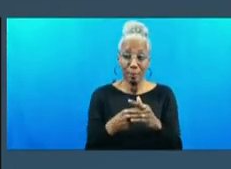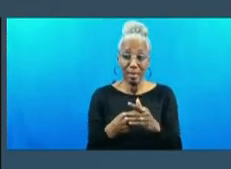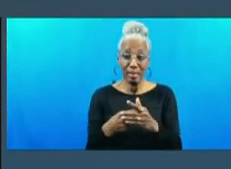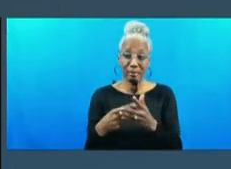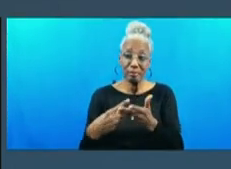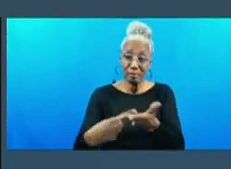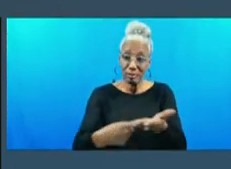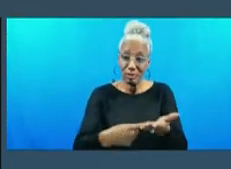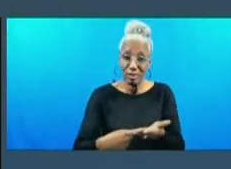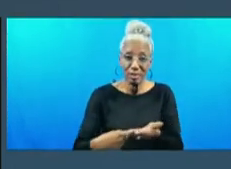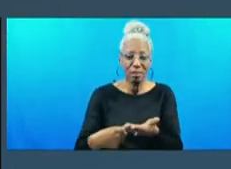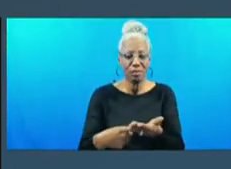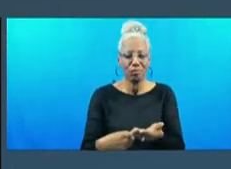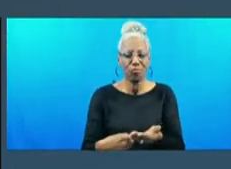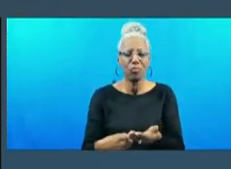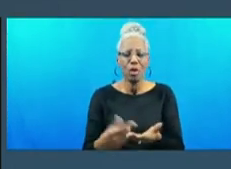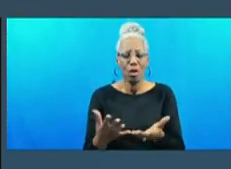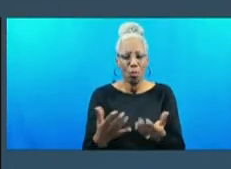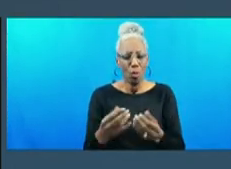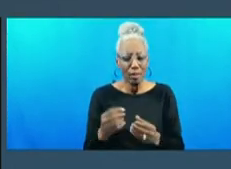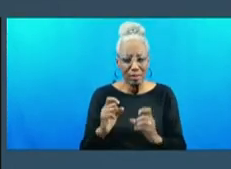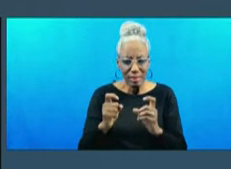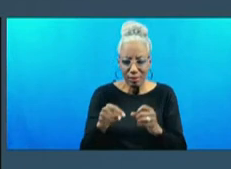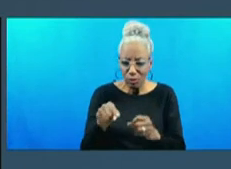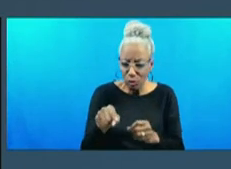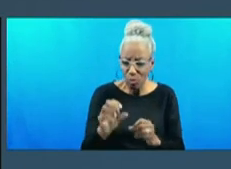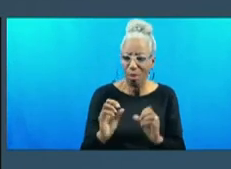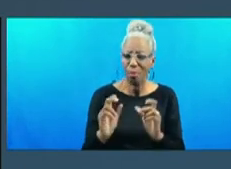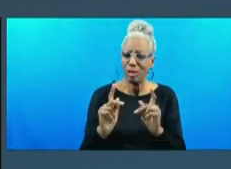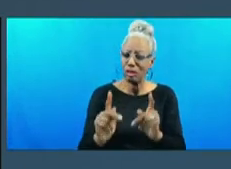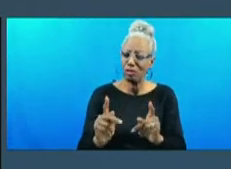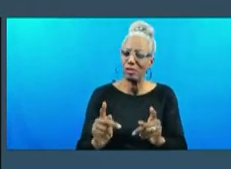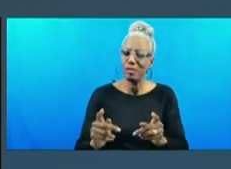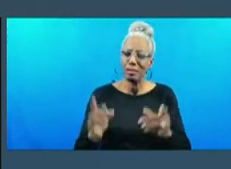to address the audience and make opening comments.